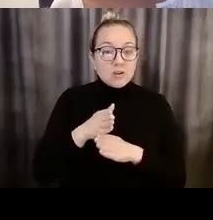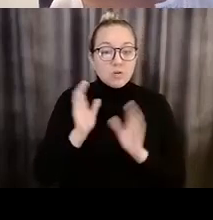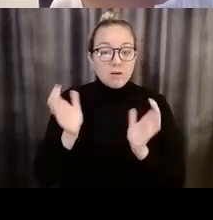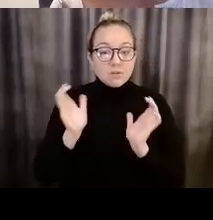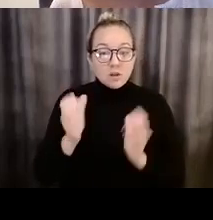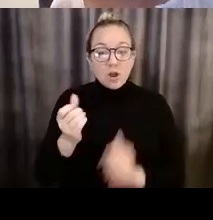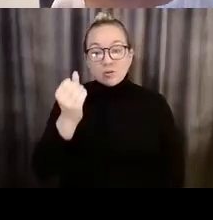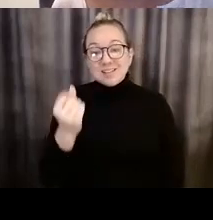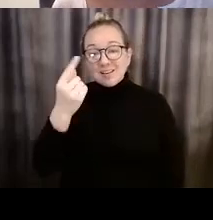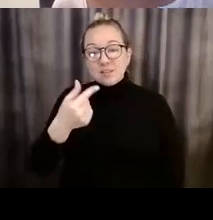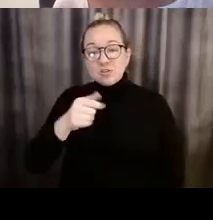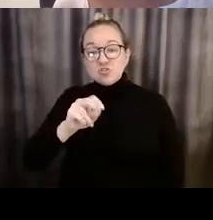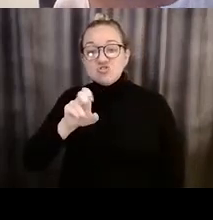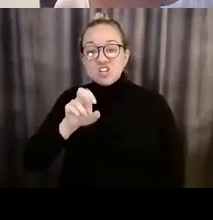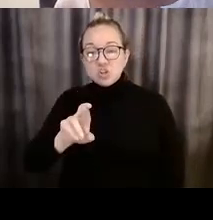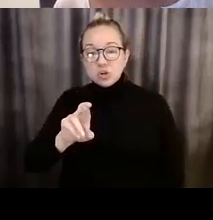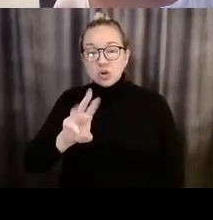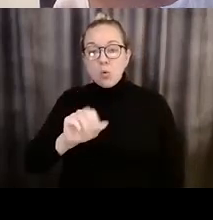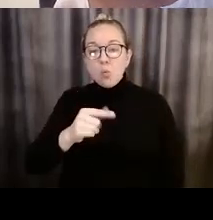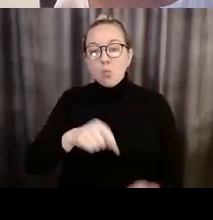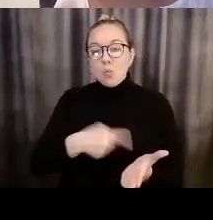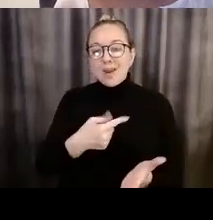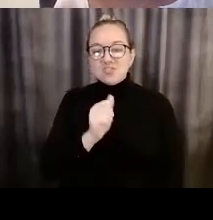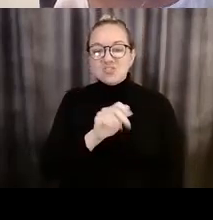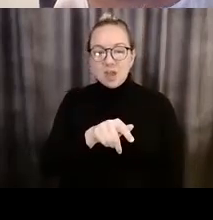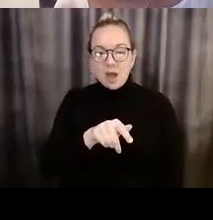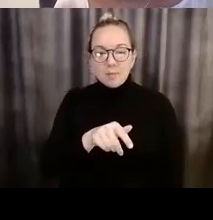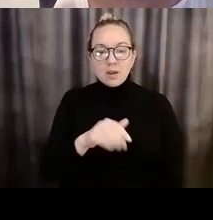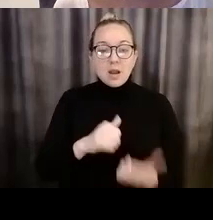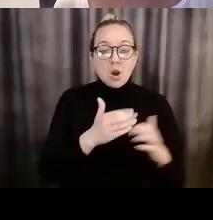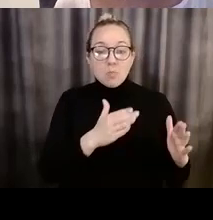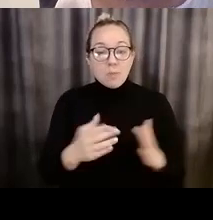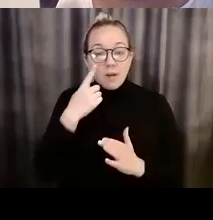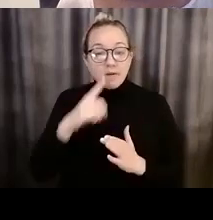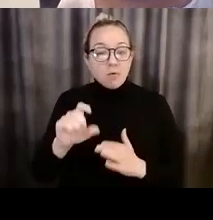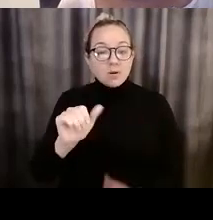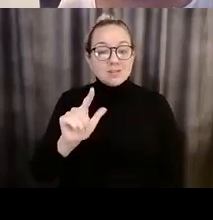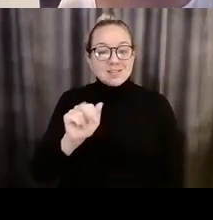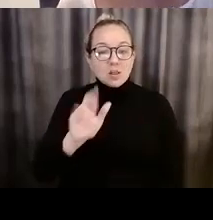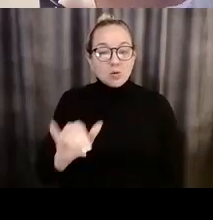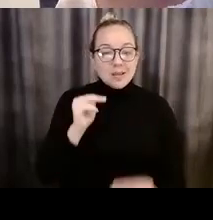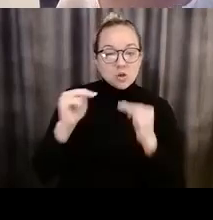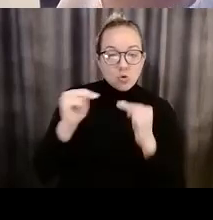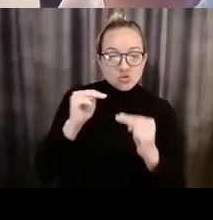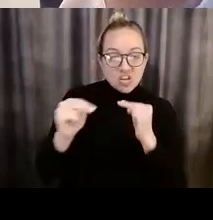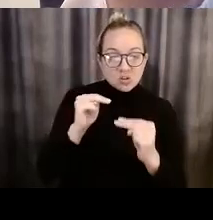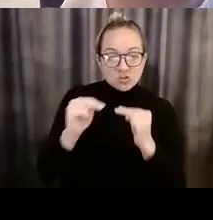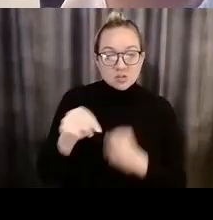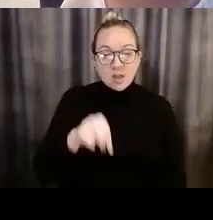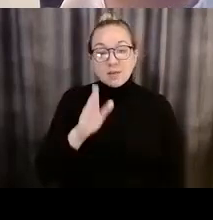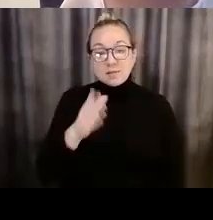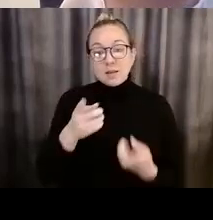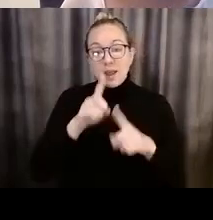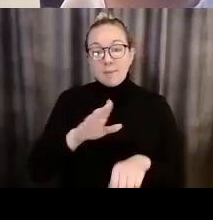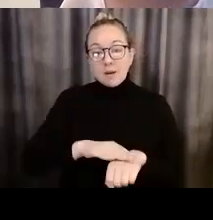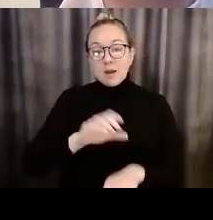the gender wage gap and preparing for salary negotiations. And this is going to be held